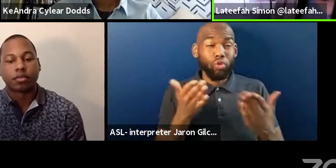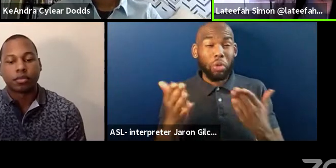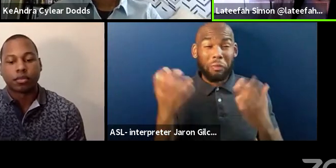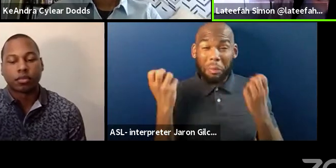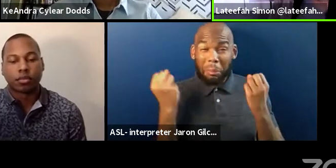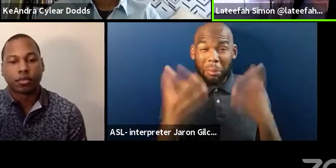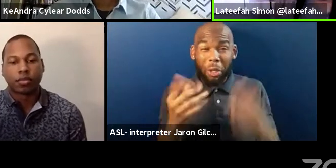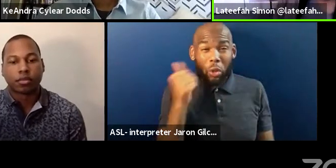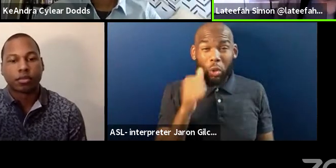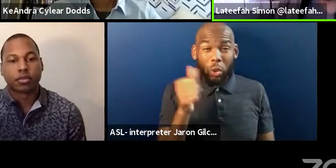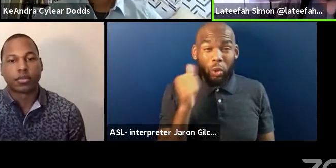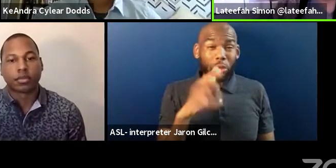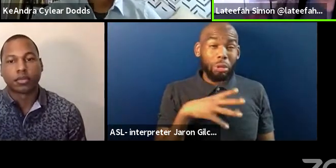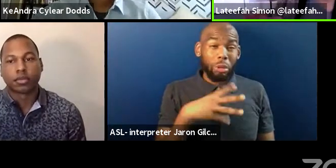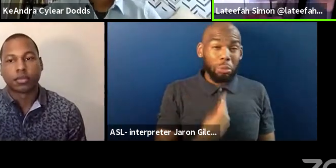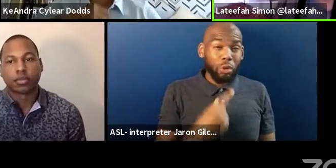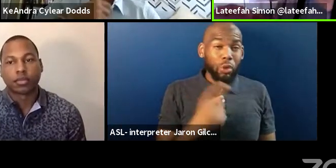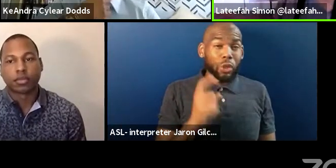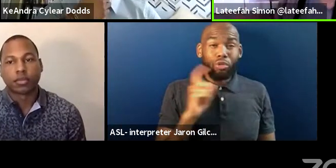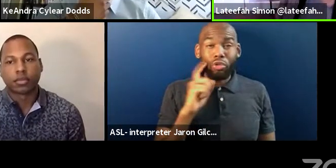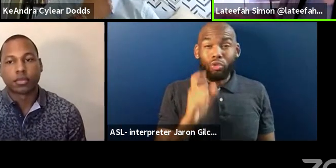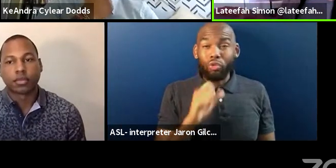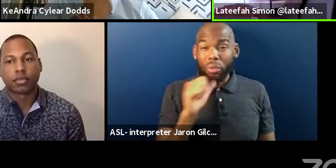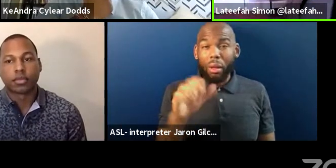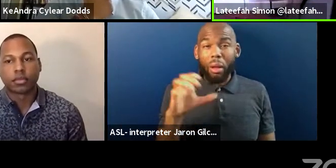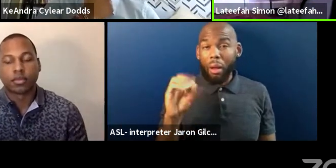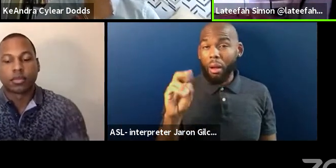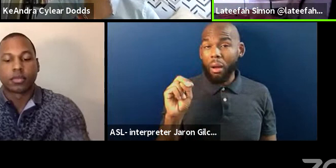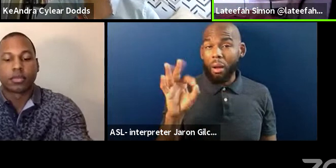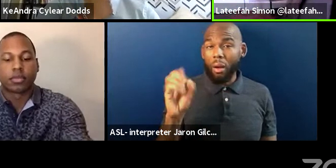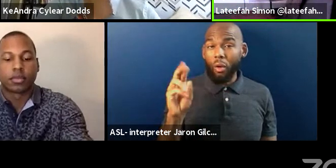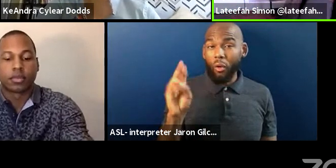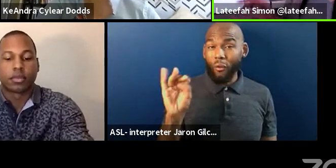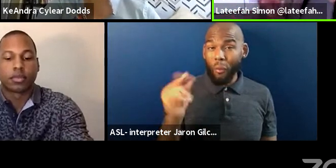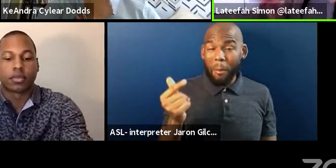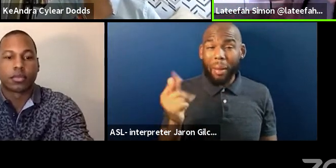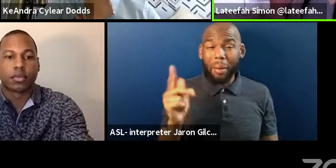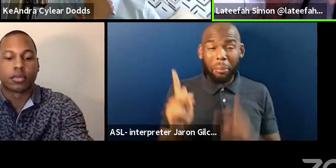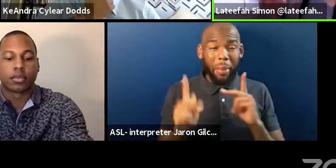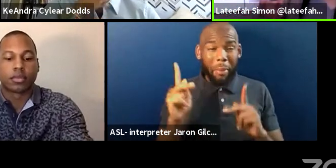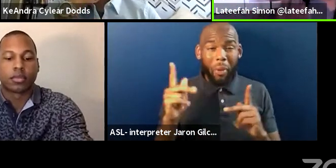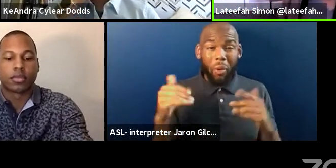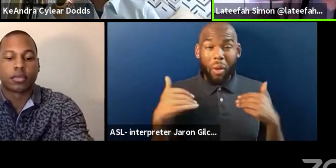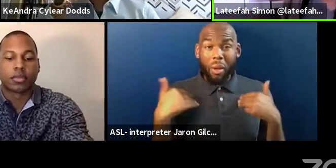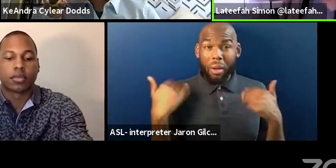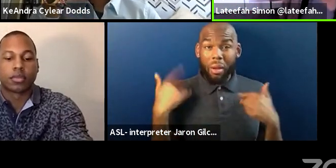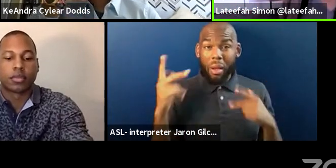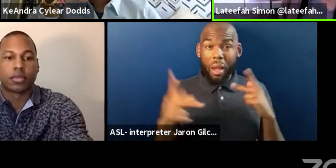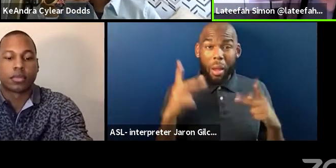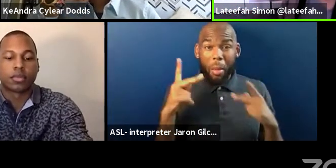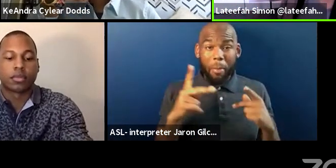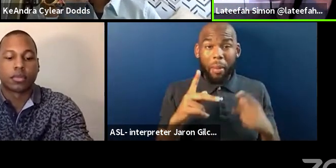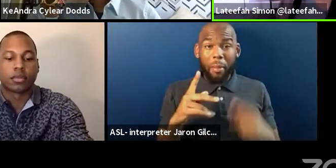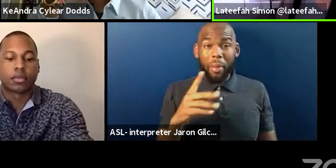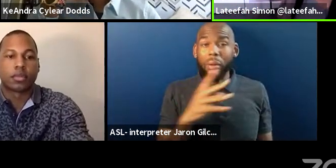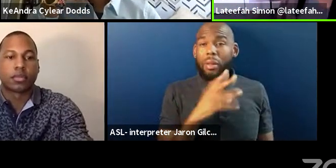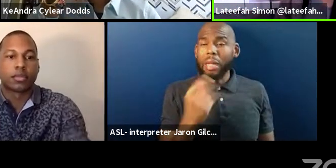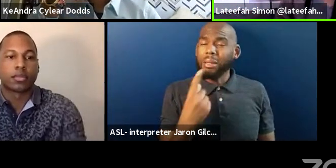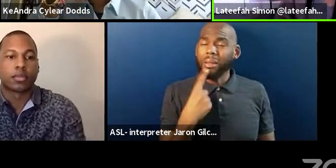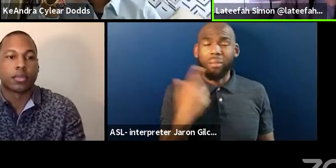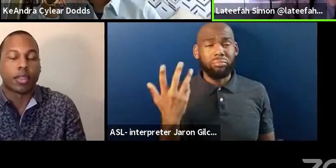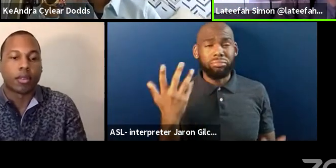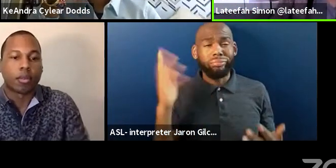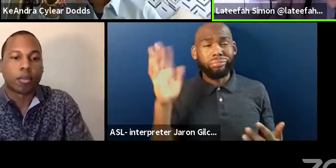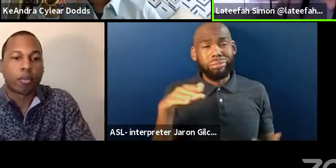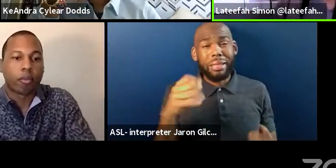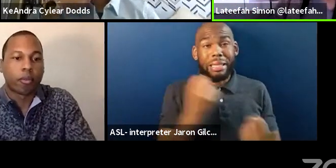women, gender nonconforming folk, young people in the Bay to amplify, actually safety is an issue. Like,